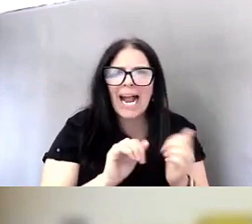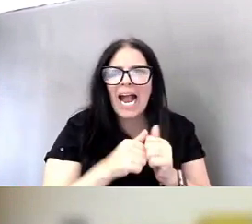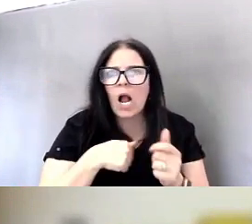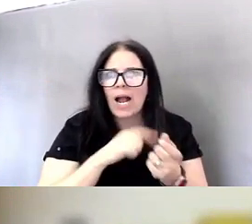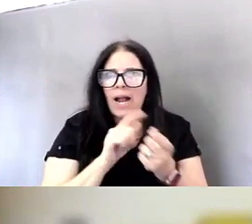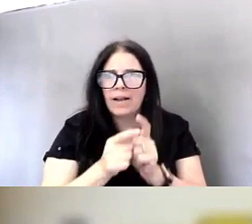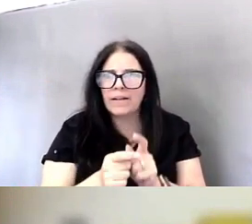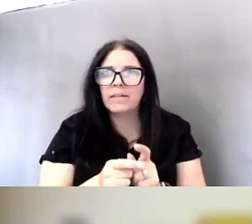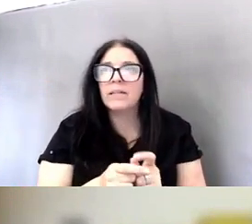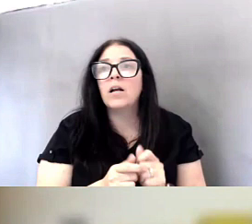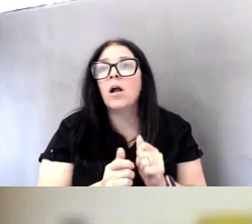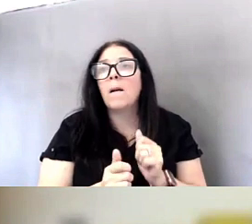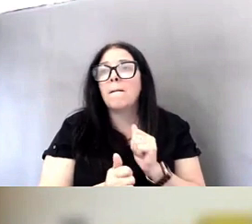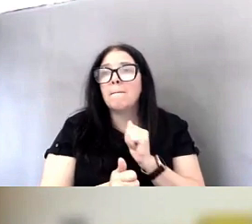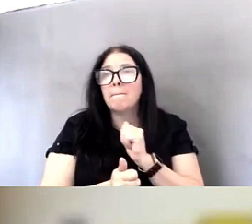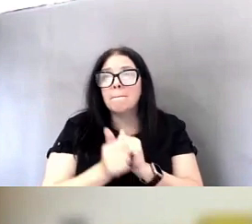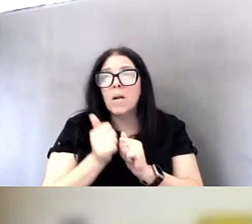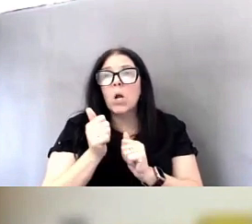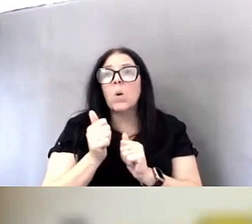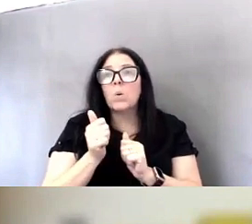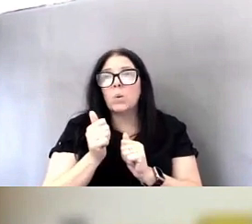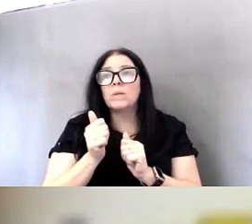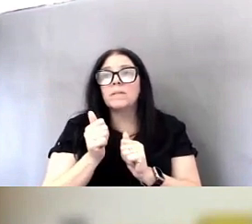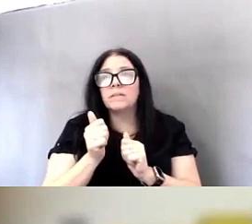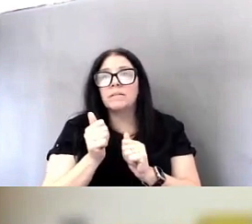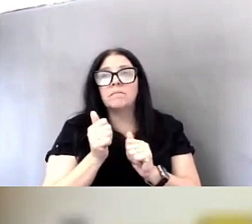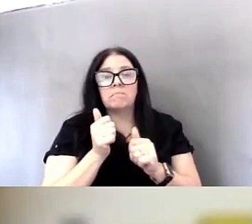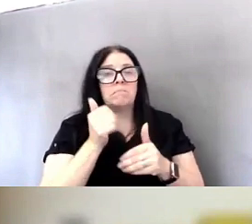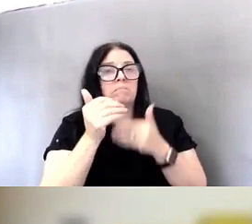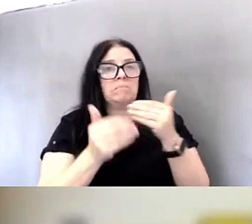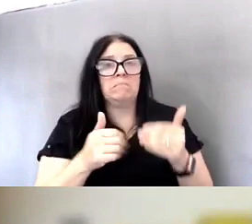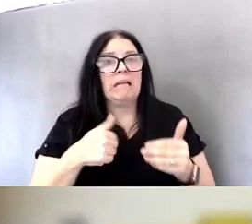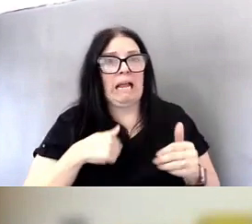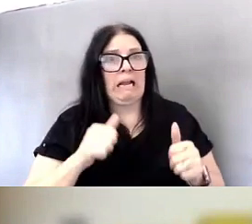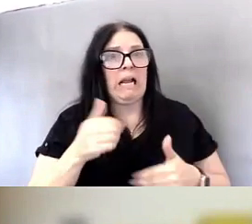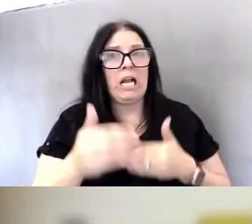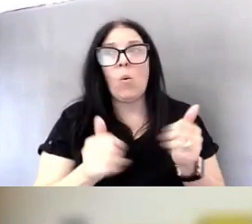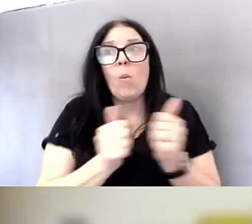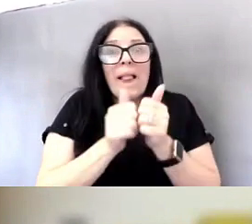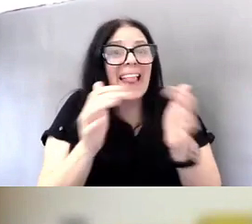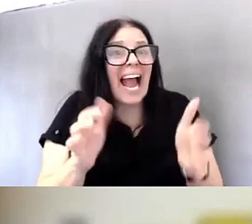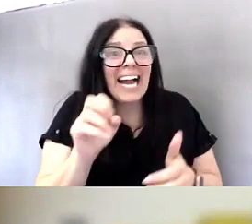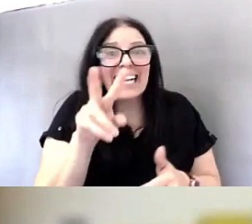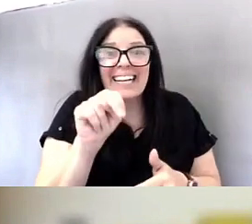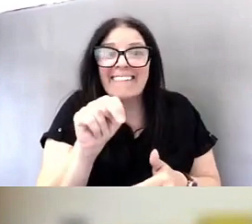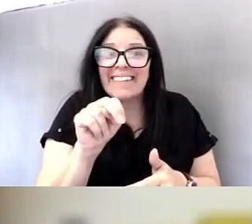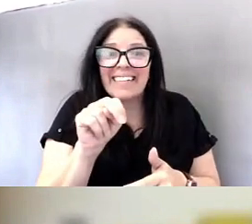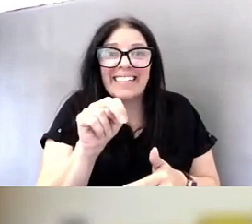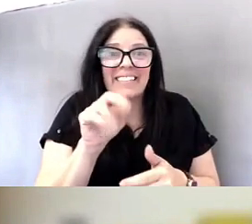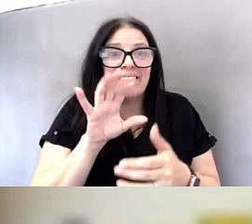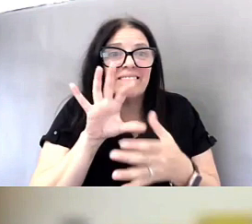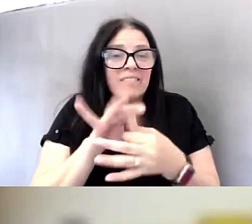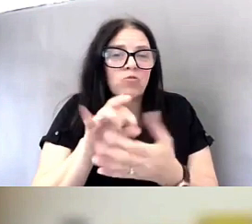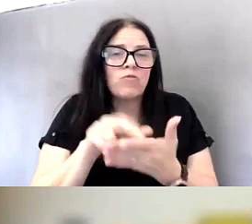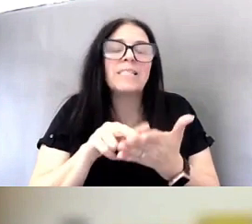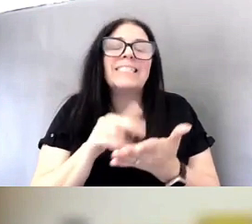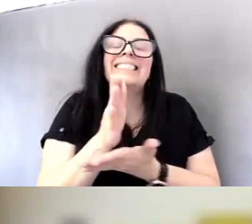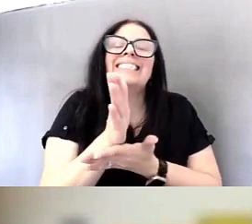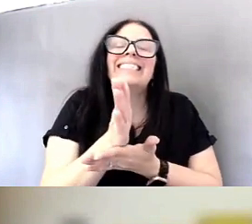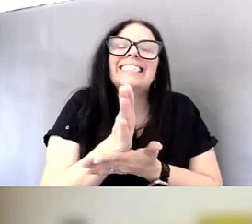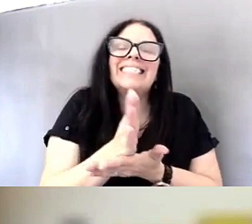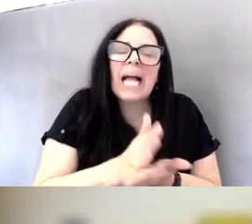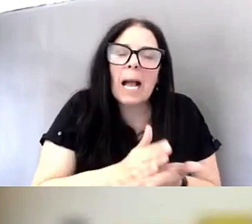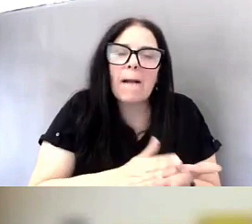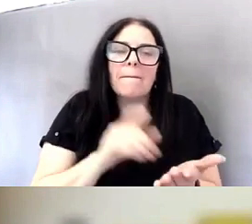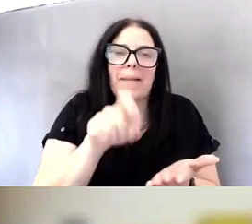Most of them are available without you even getting an account. So we tried, but sometimes to